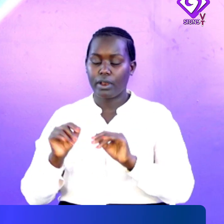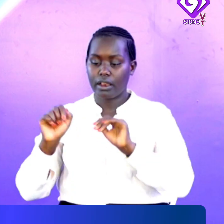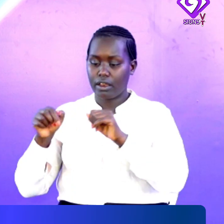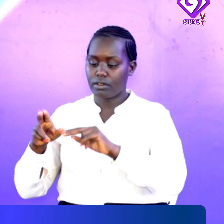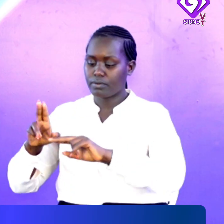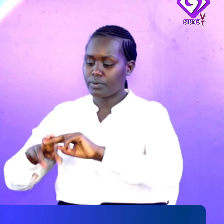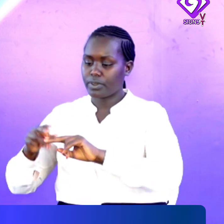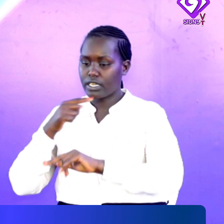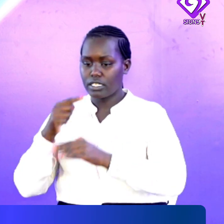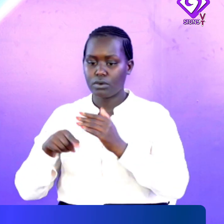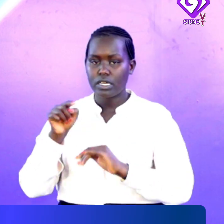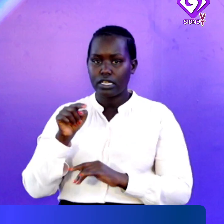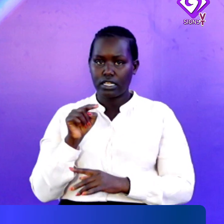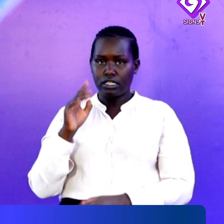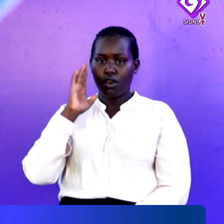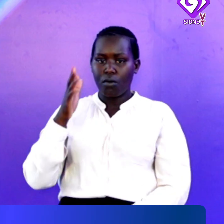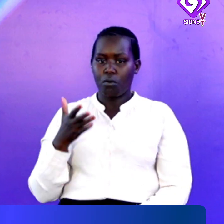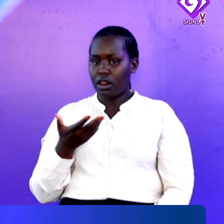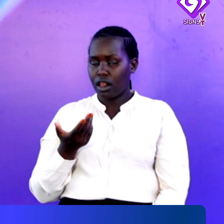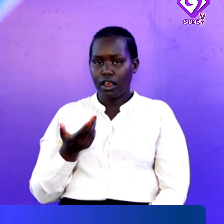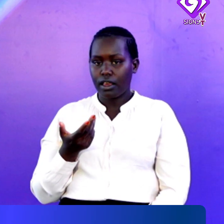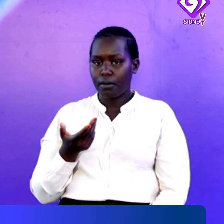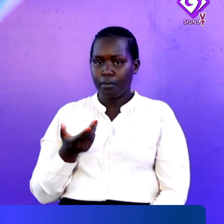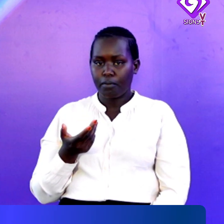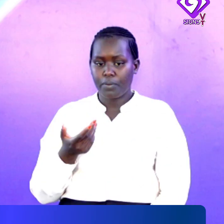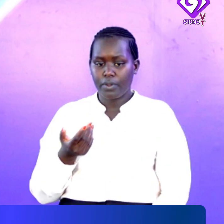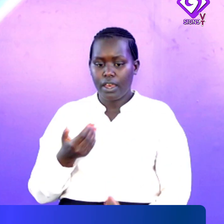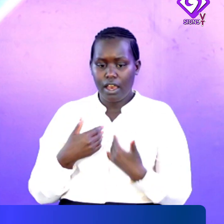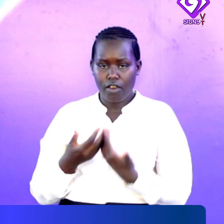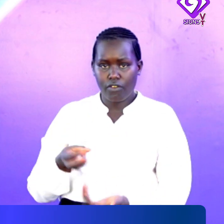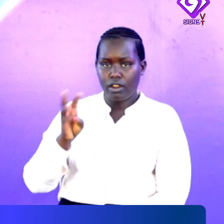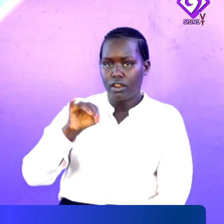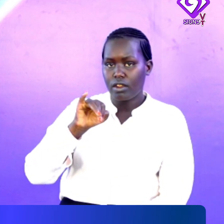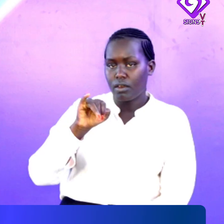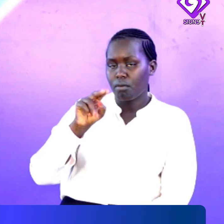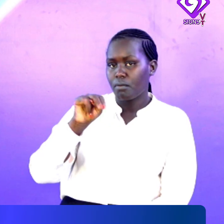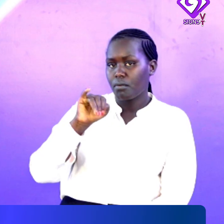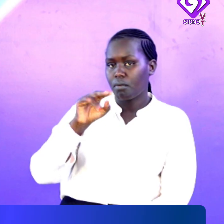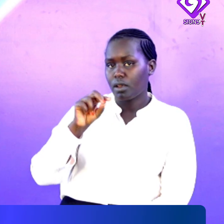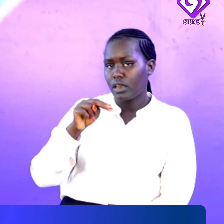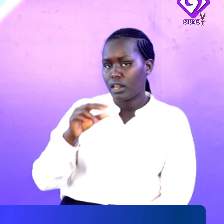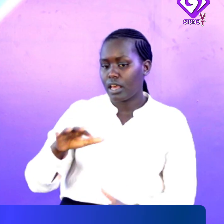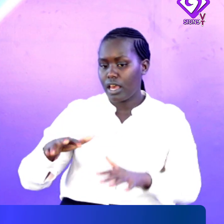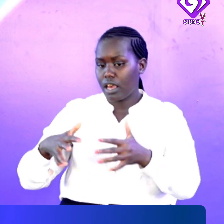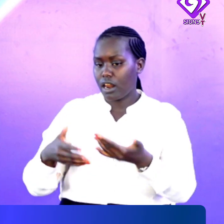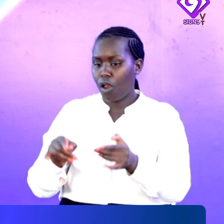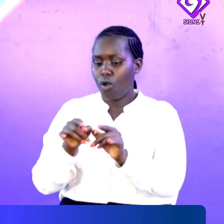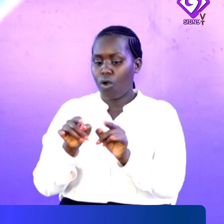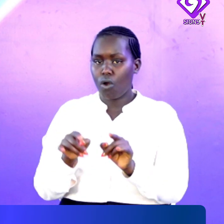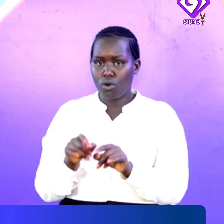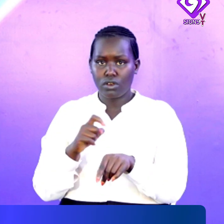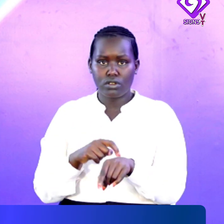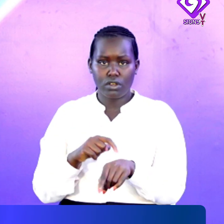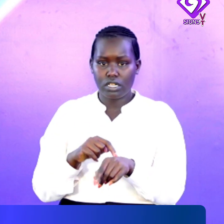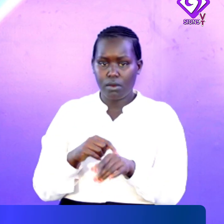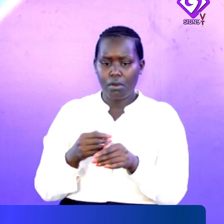say, this one we shall just go and put in mining. And this one we shall do this way. And also when they have the know-how